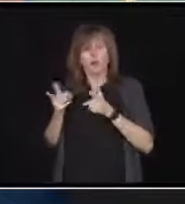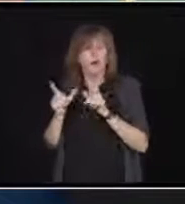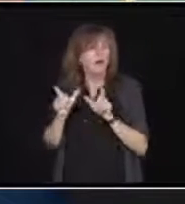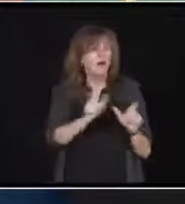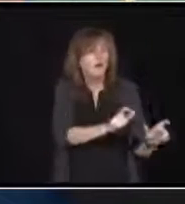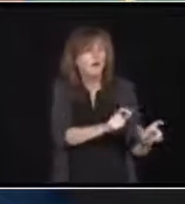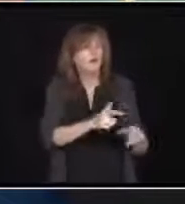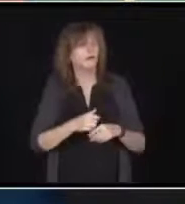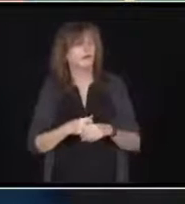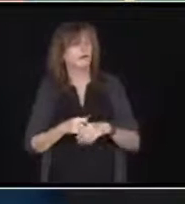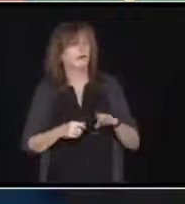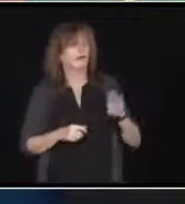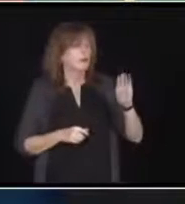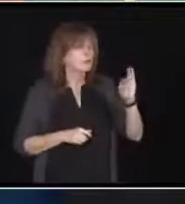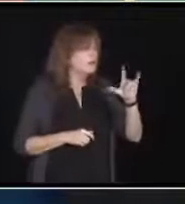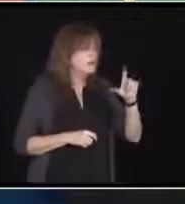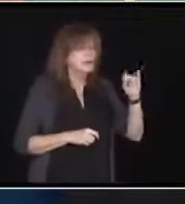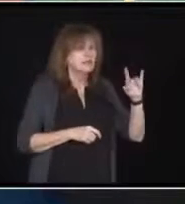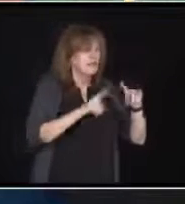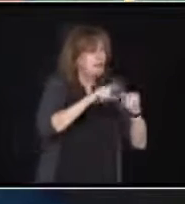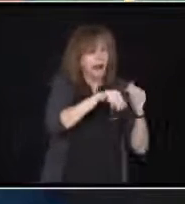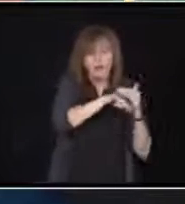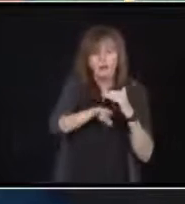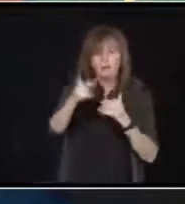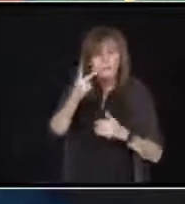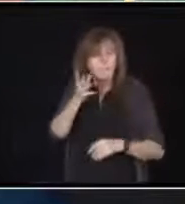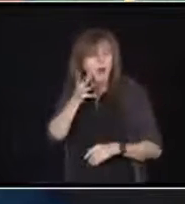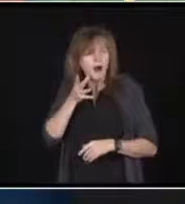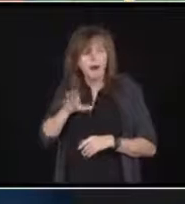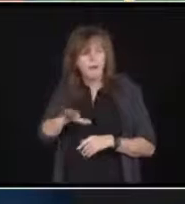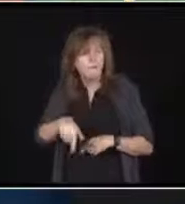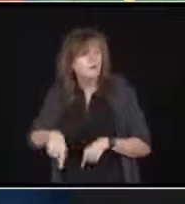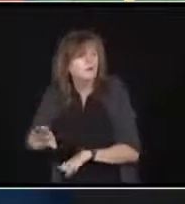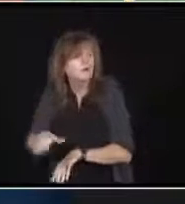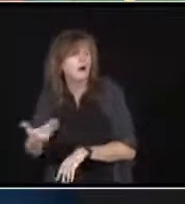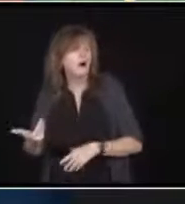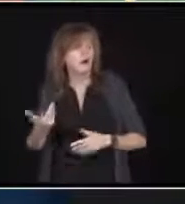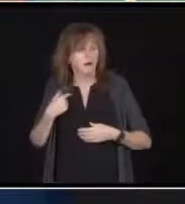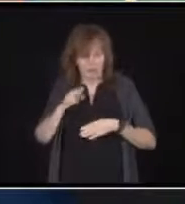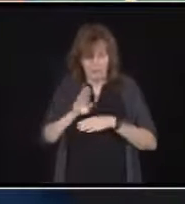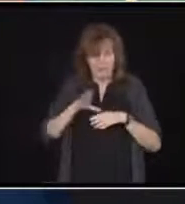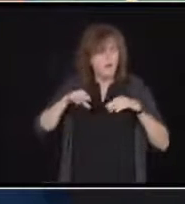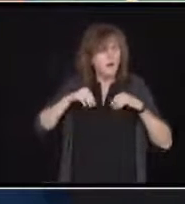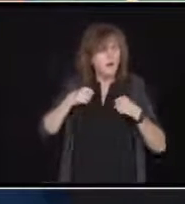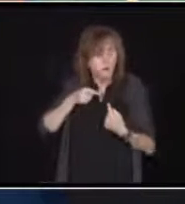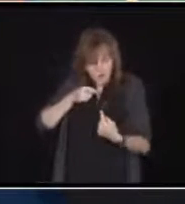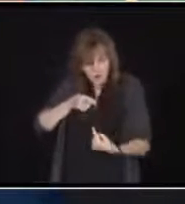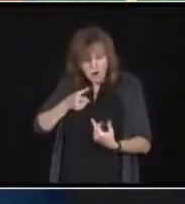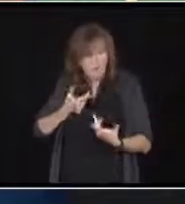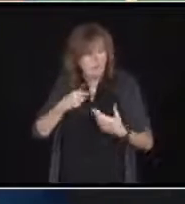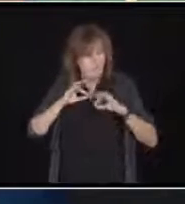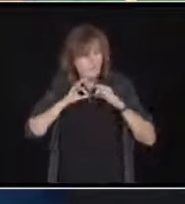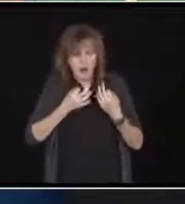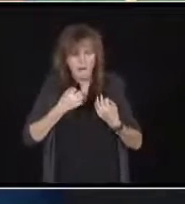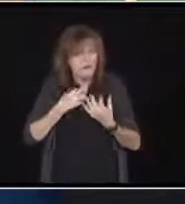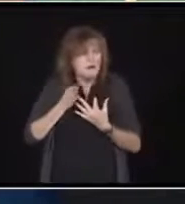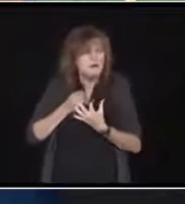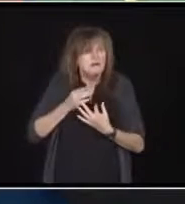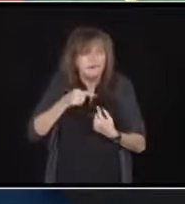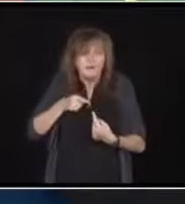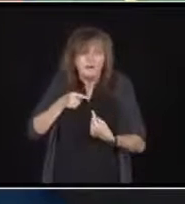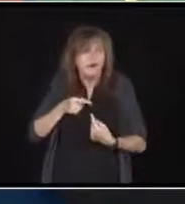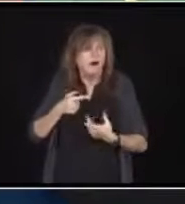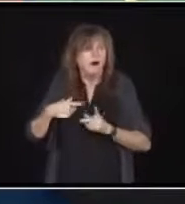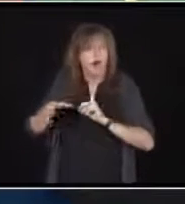to see their loved ones. These poor business owners that are struggling, families that are struggling, people that have had COVID. This